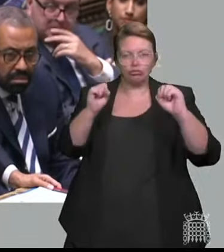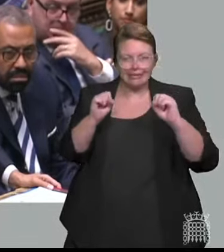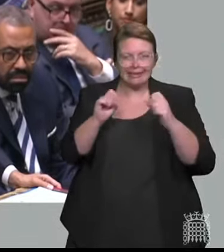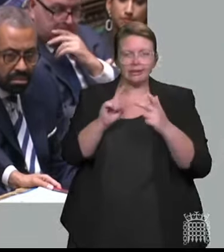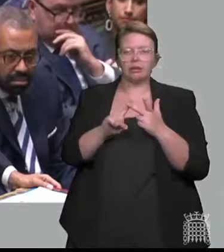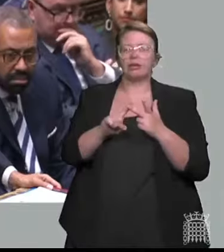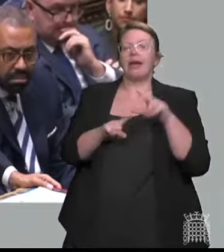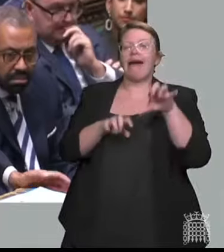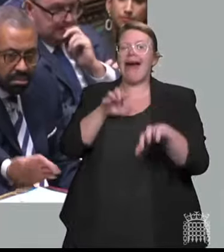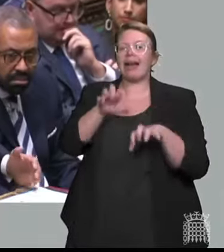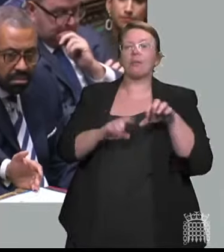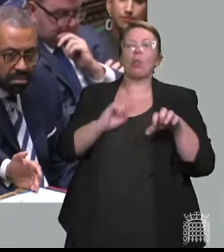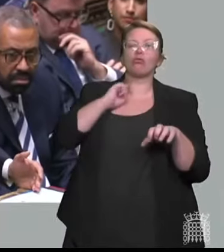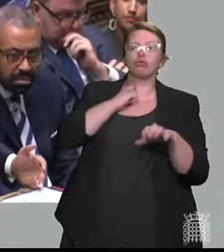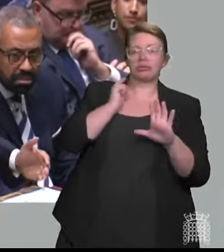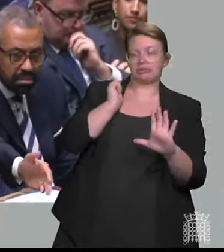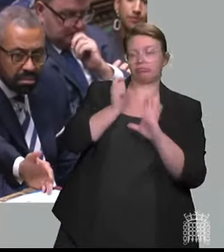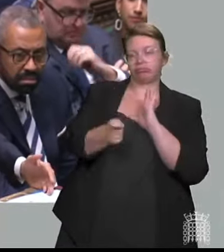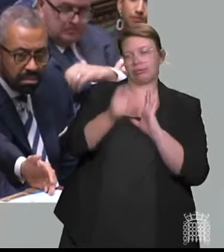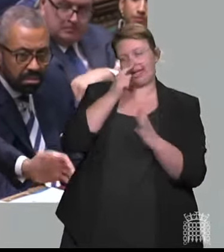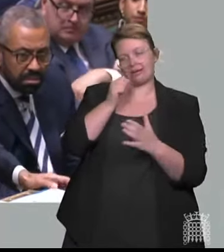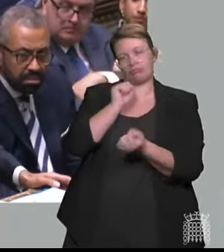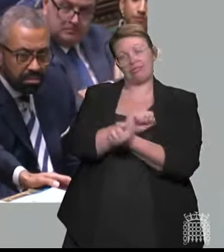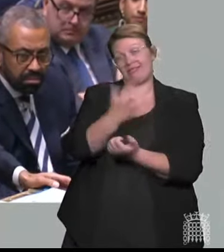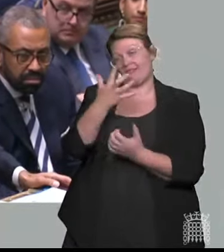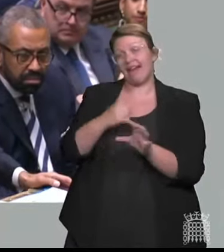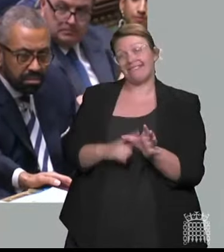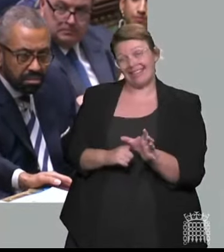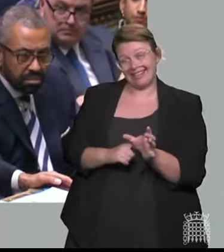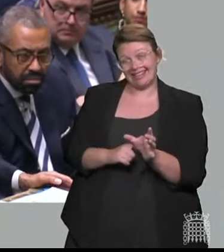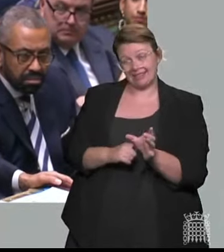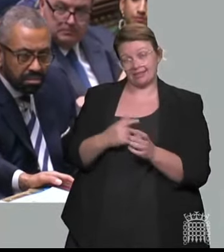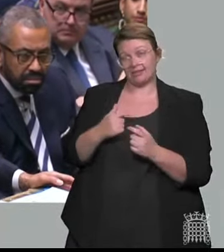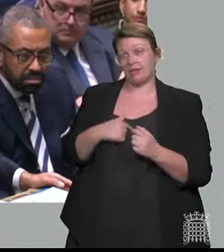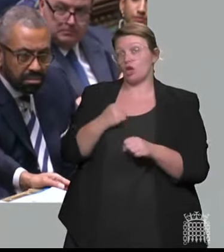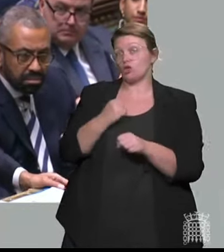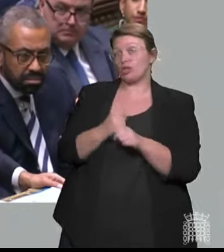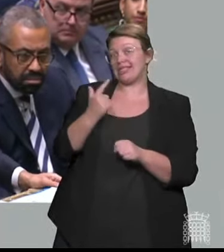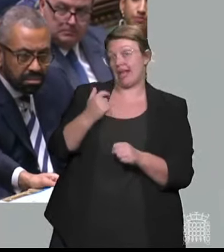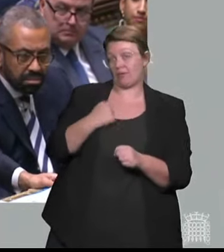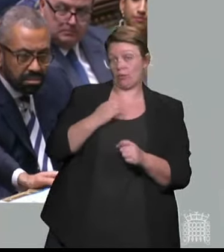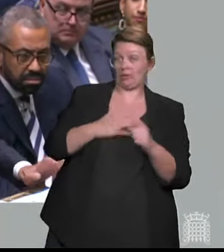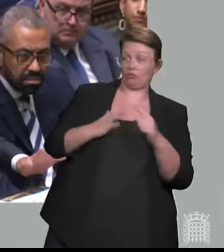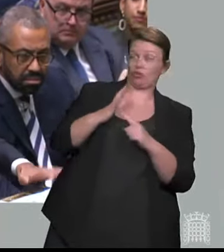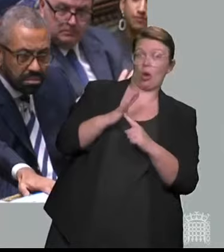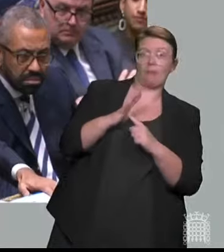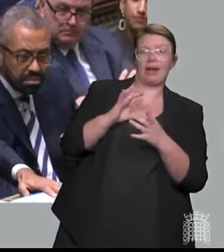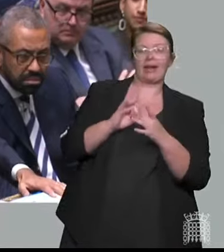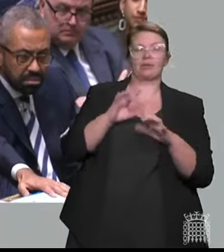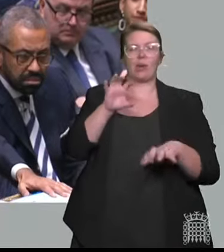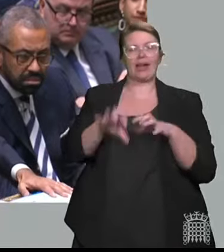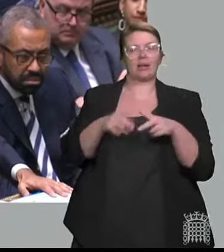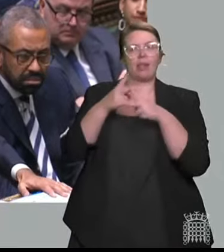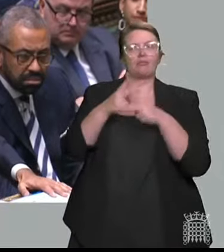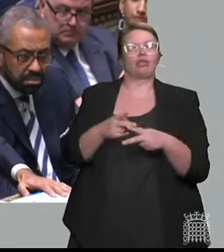animal cruelty to 5 years, we are now the highest-ranked G7 nation when it comes to World Animal